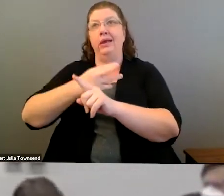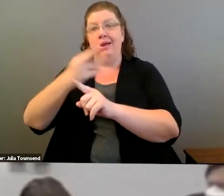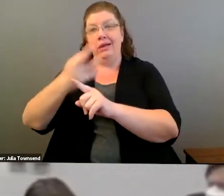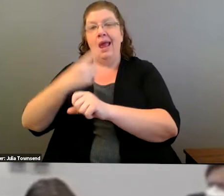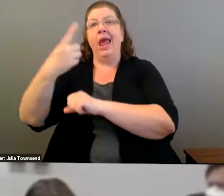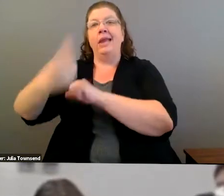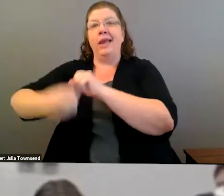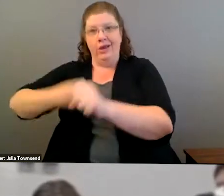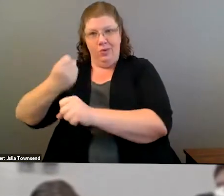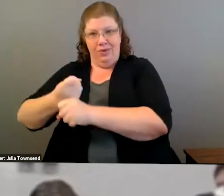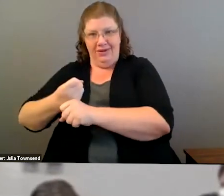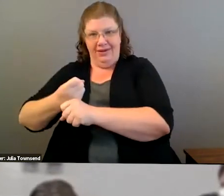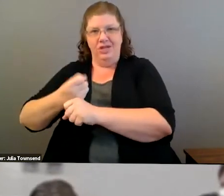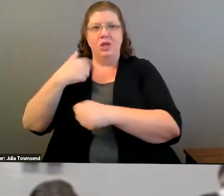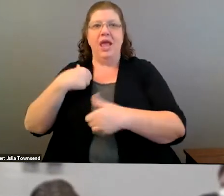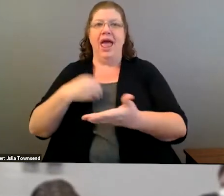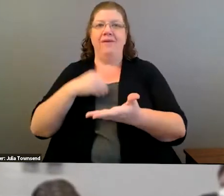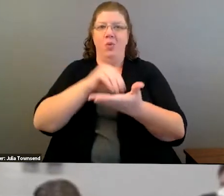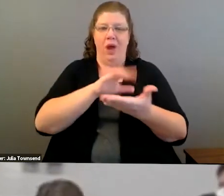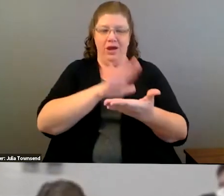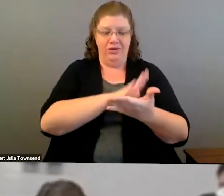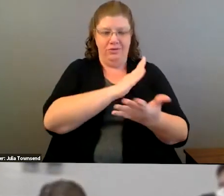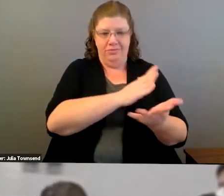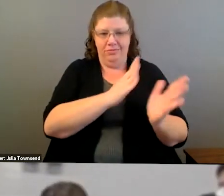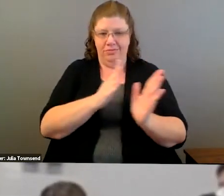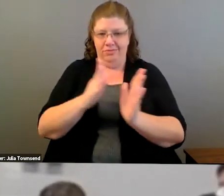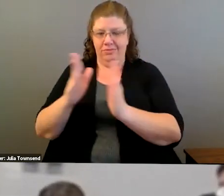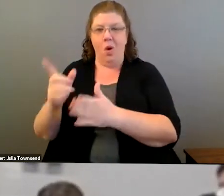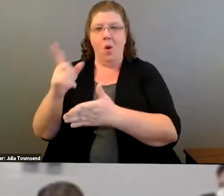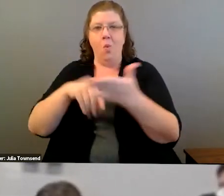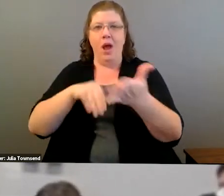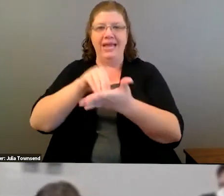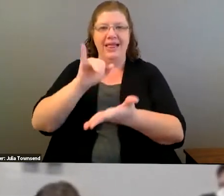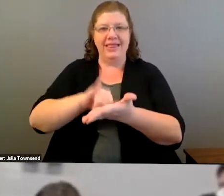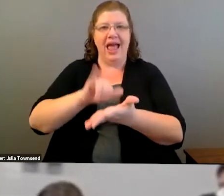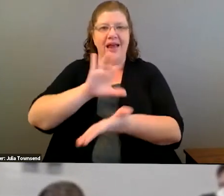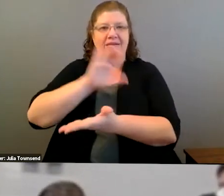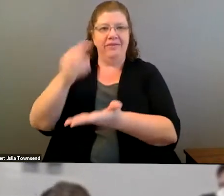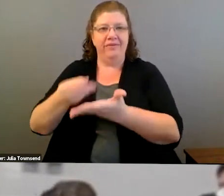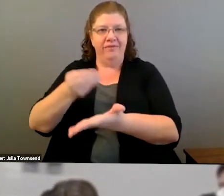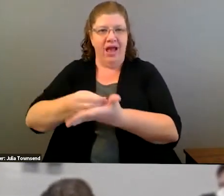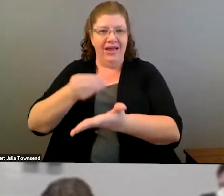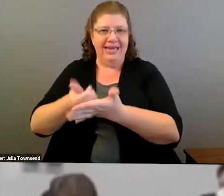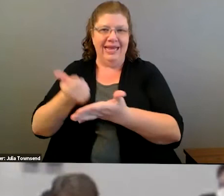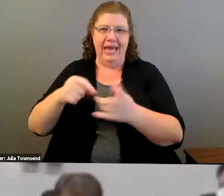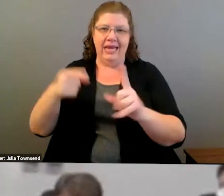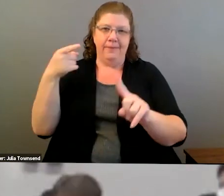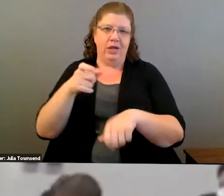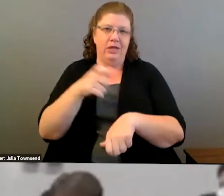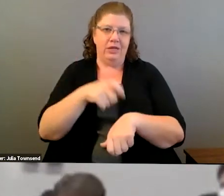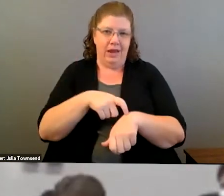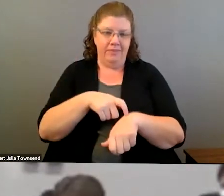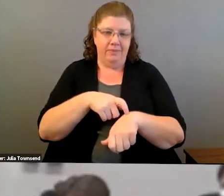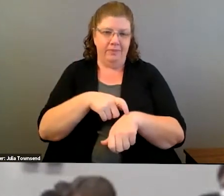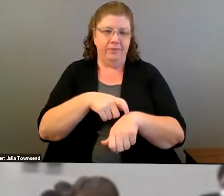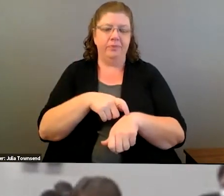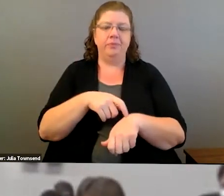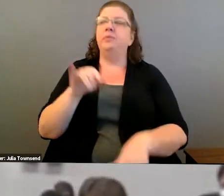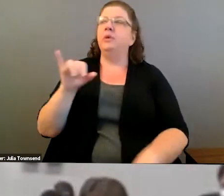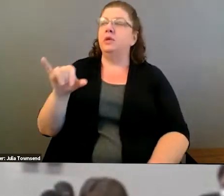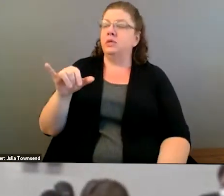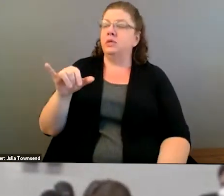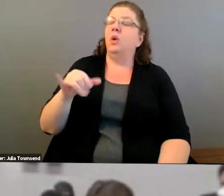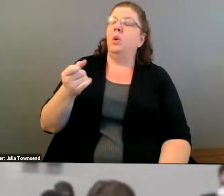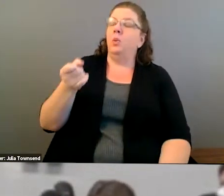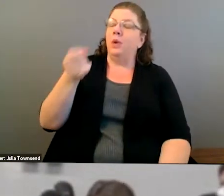that they have a record of what is in the funds at a particular time. So will because we realize